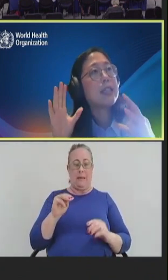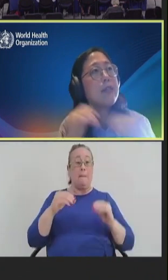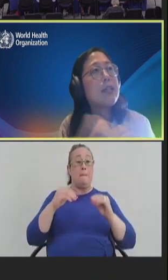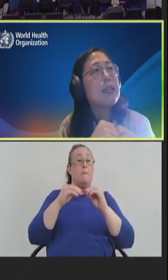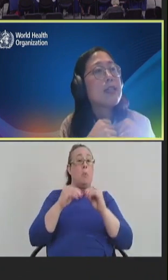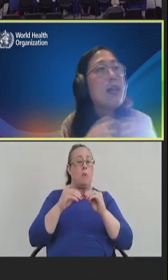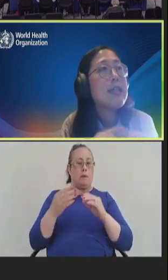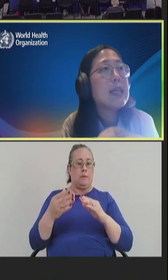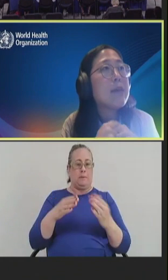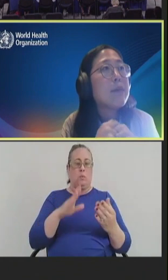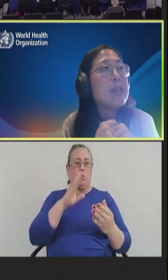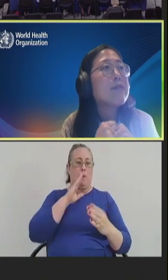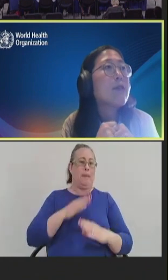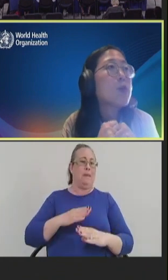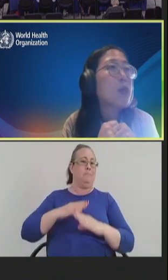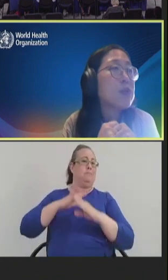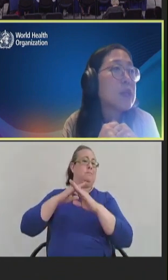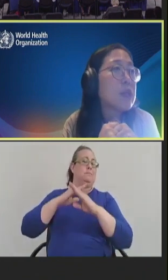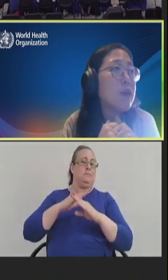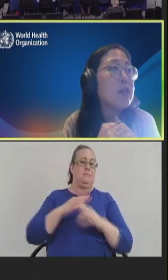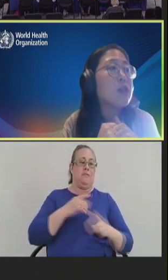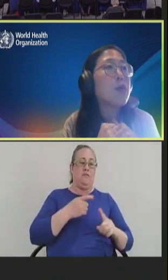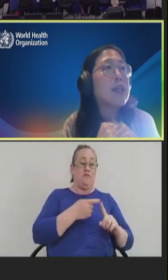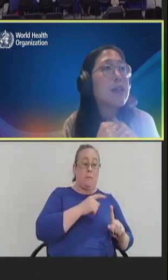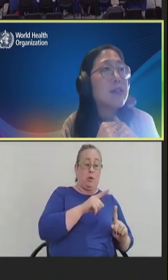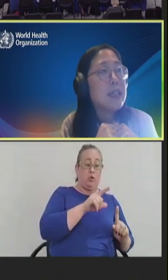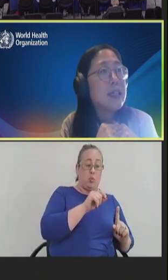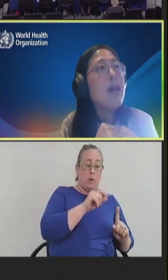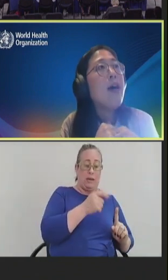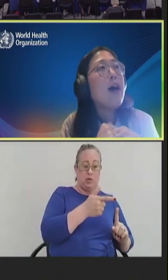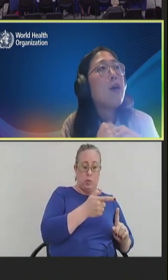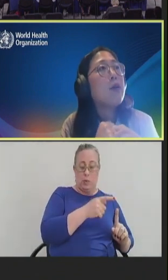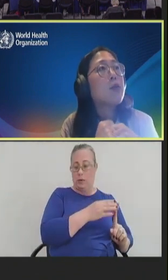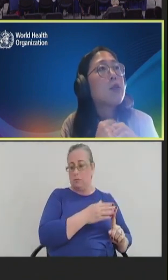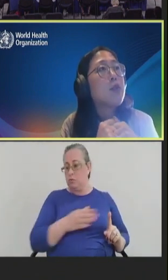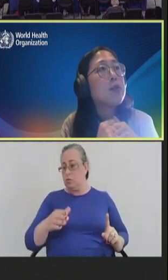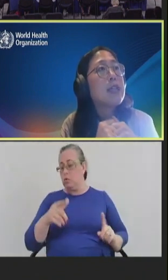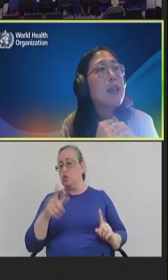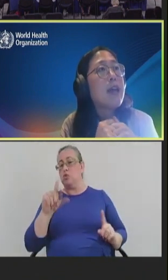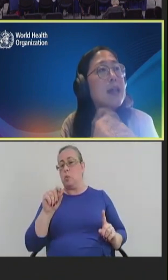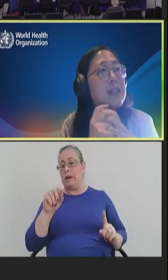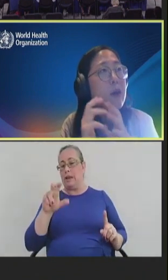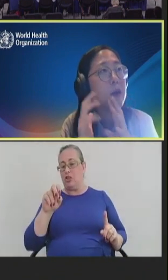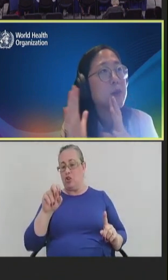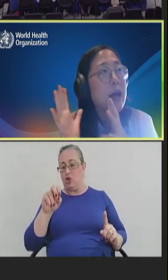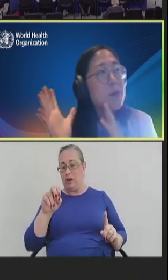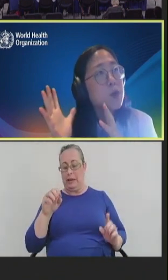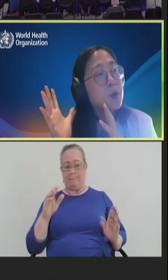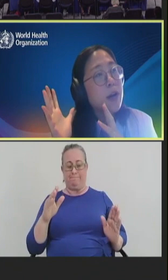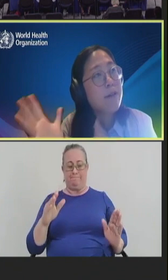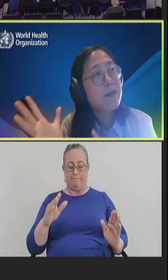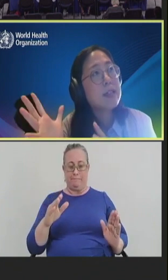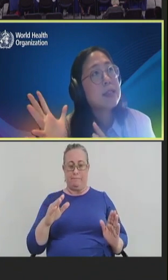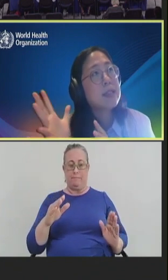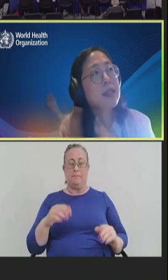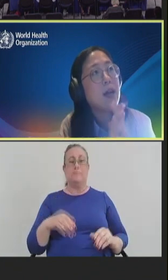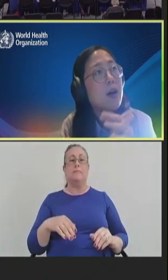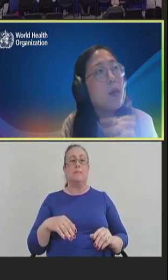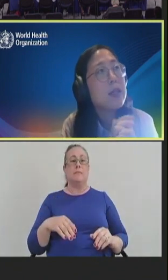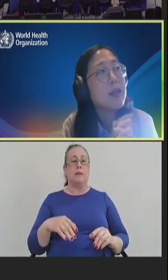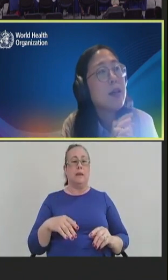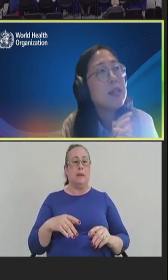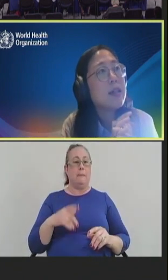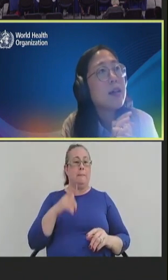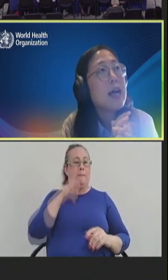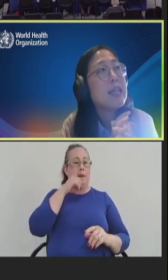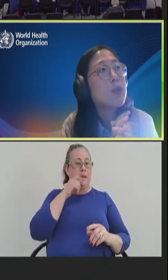vaccination activities taking place from 2021 to 2030, which was used used for advocacy